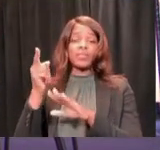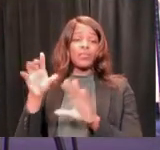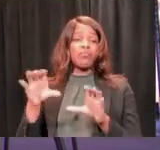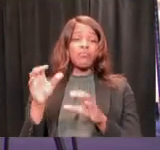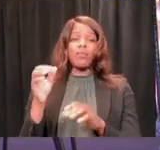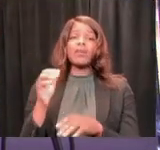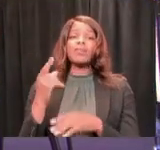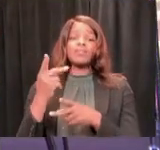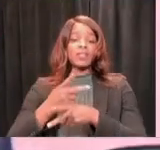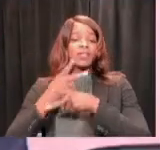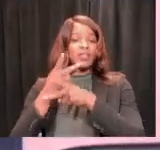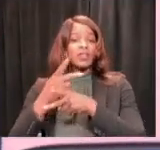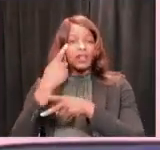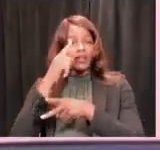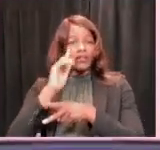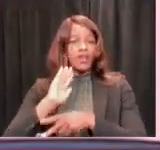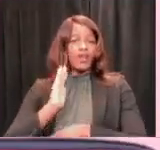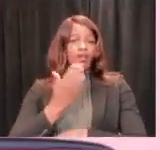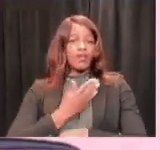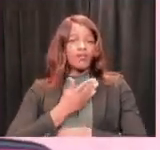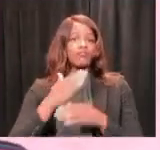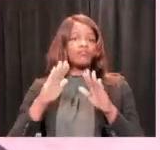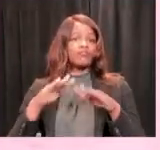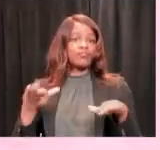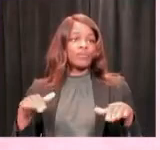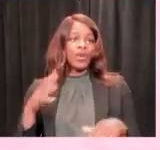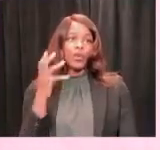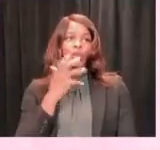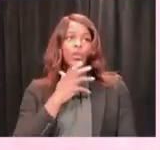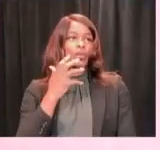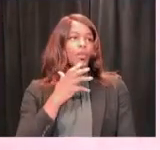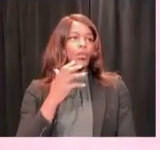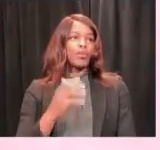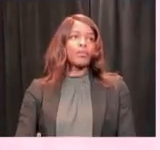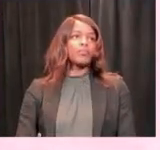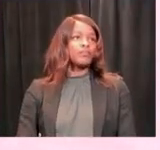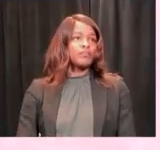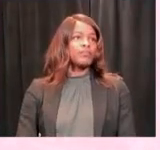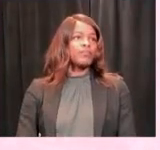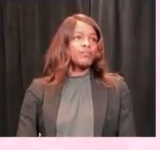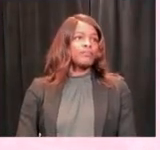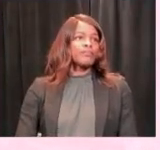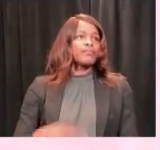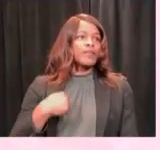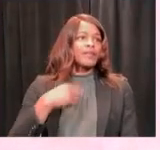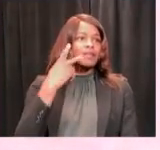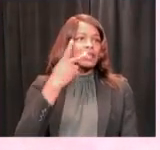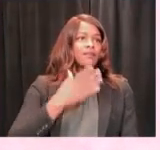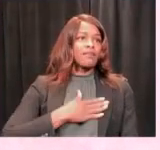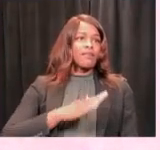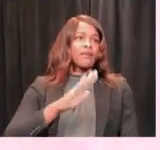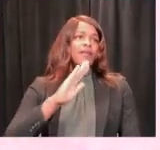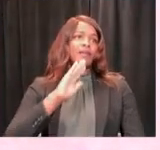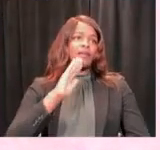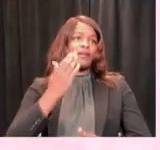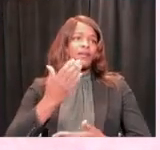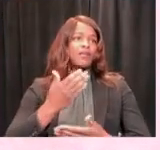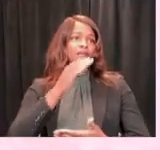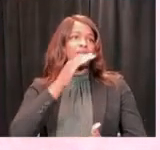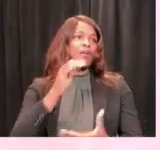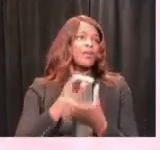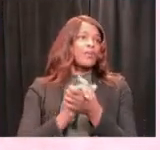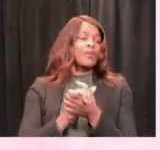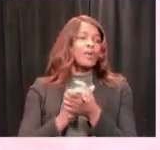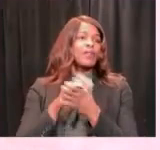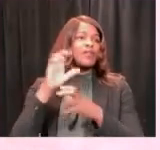could care for our children. I mean, there has been no sacrifice. I've watched my wife love our kids and pour into